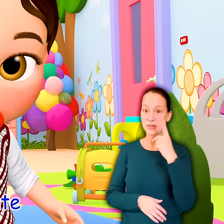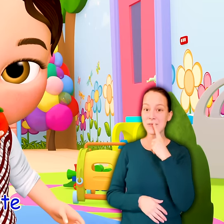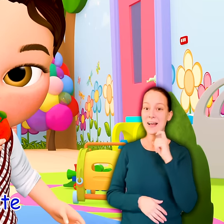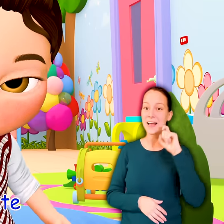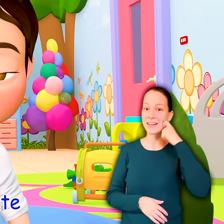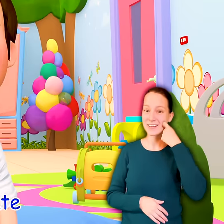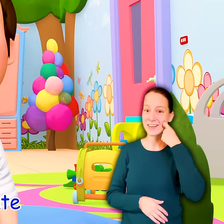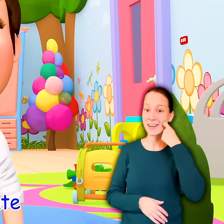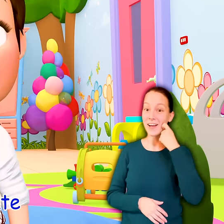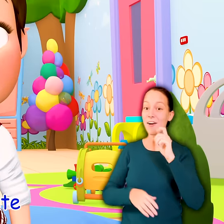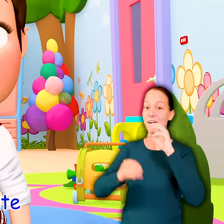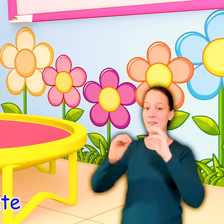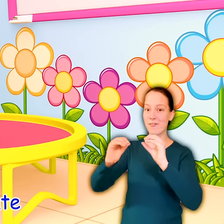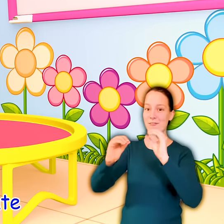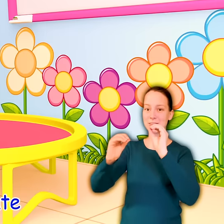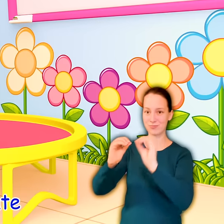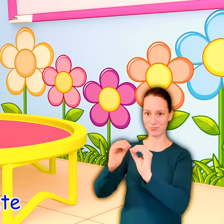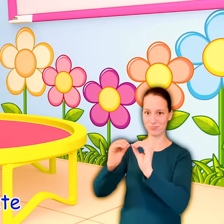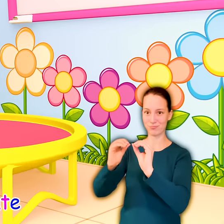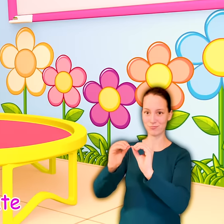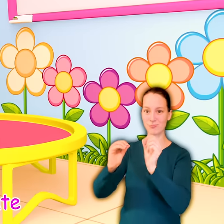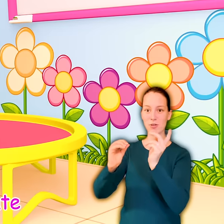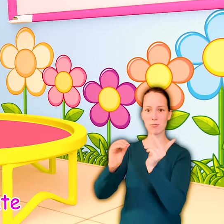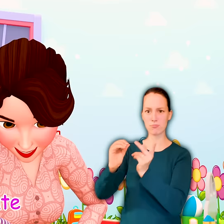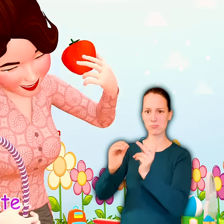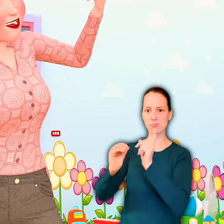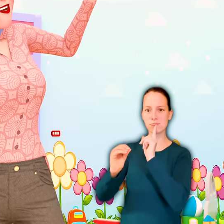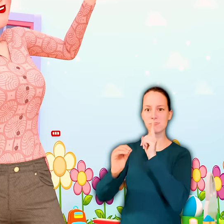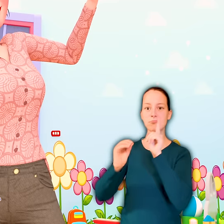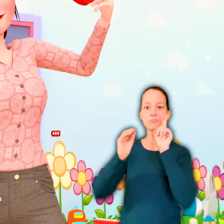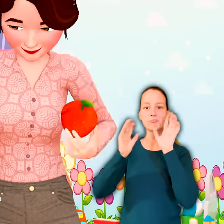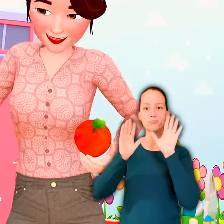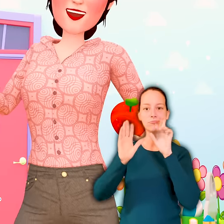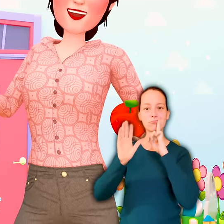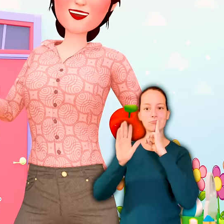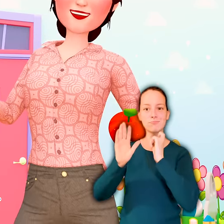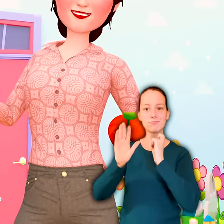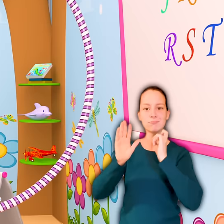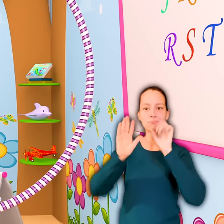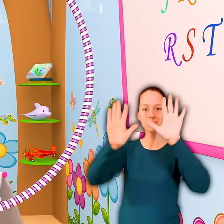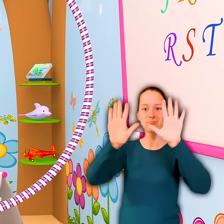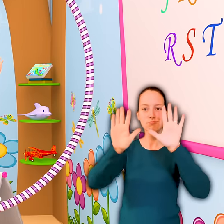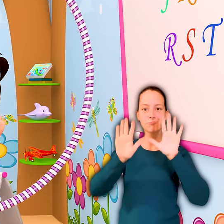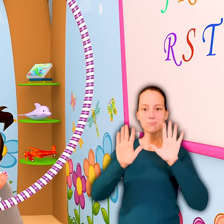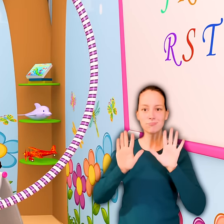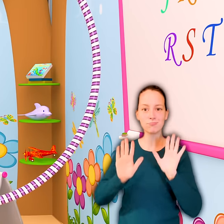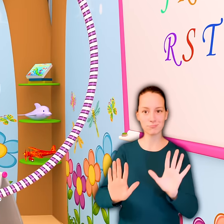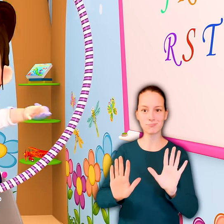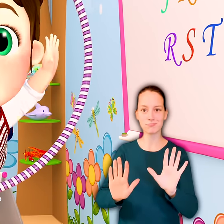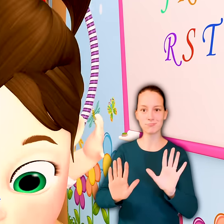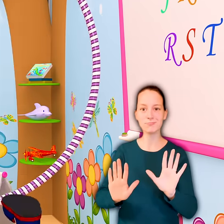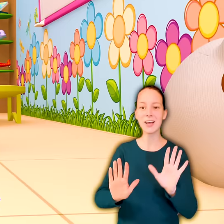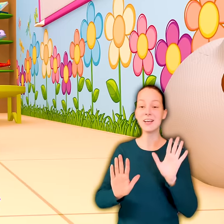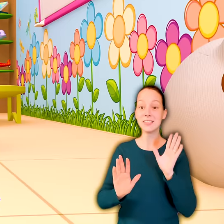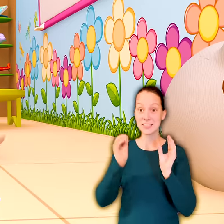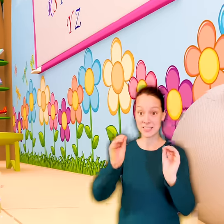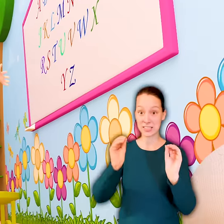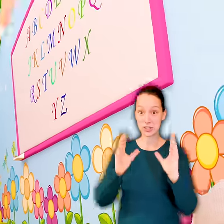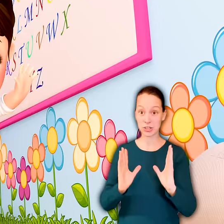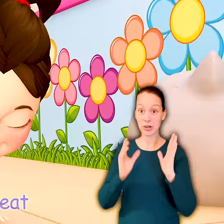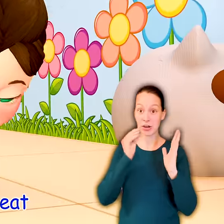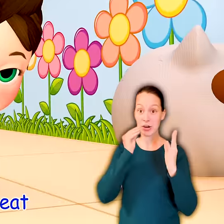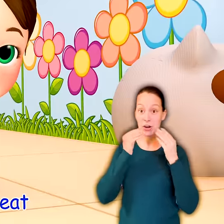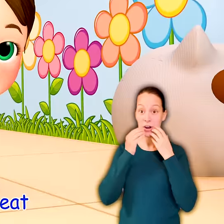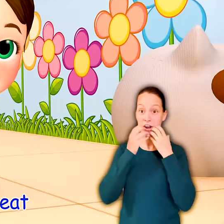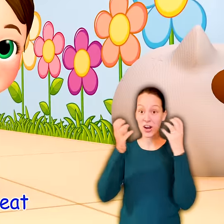two red apples we're on my plate also red and also great